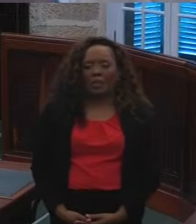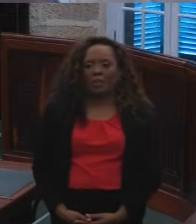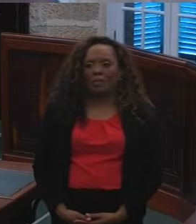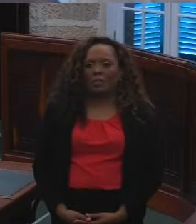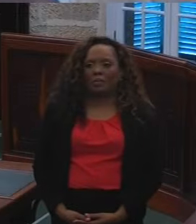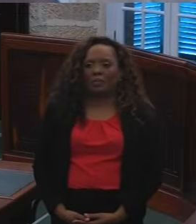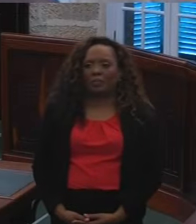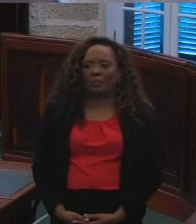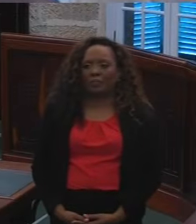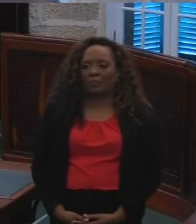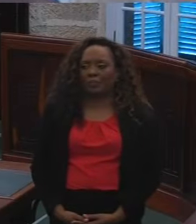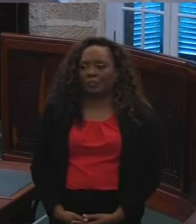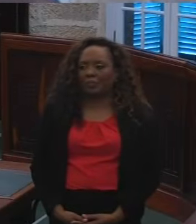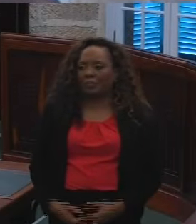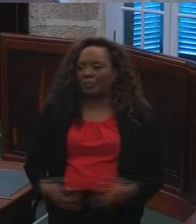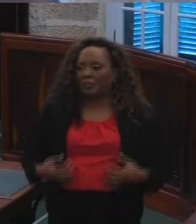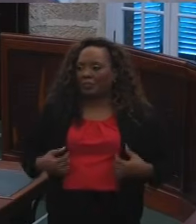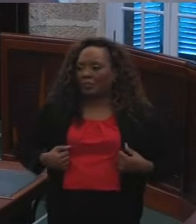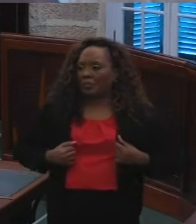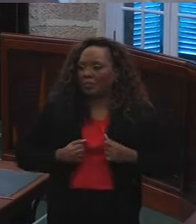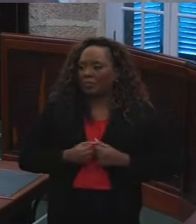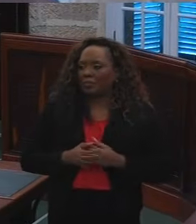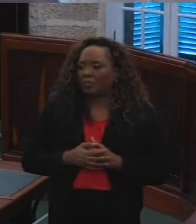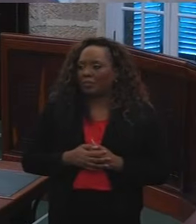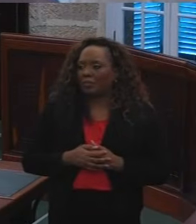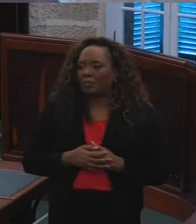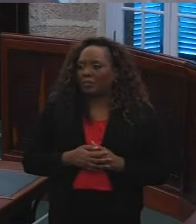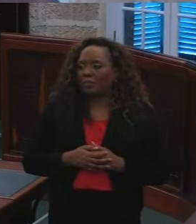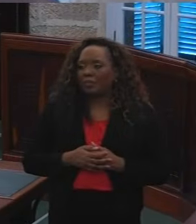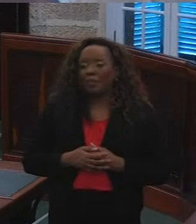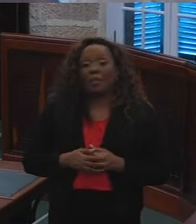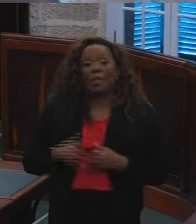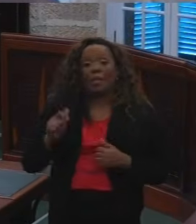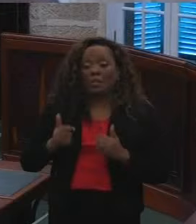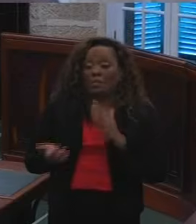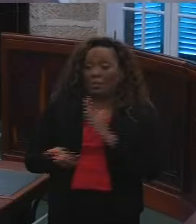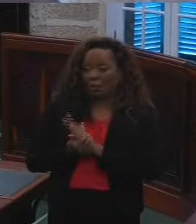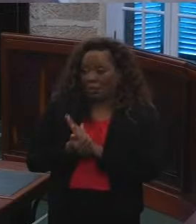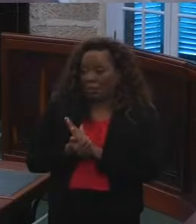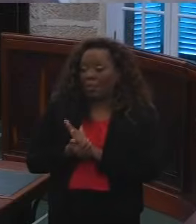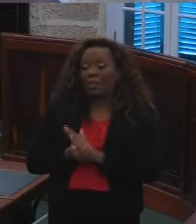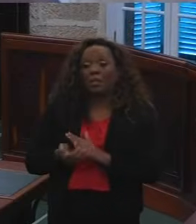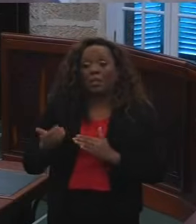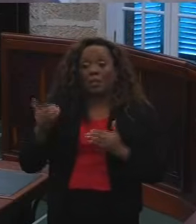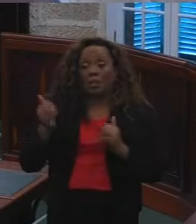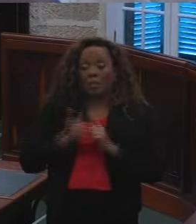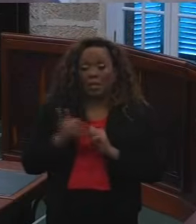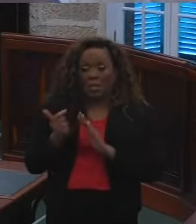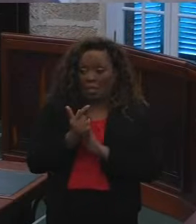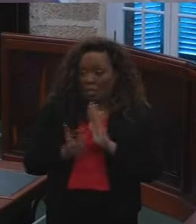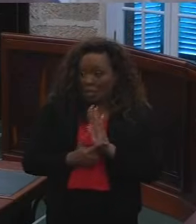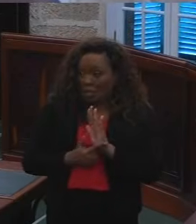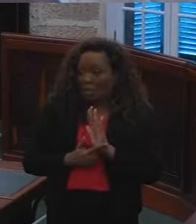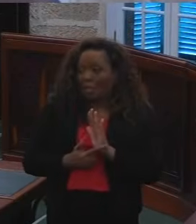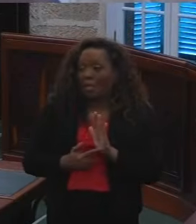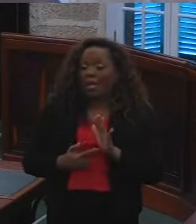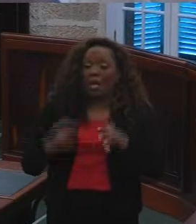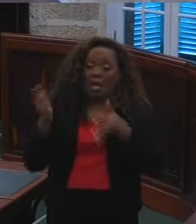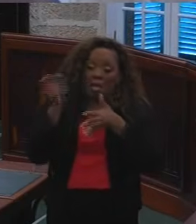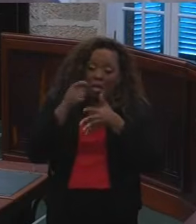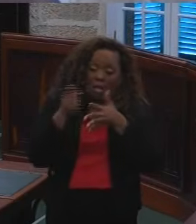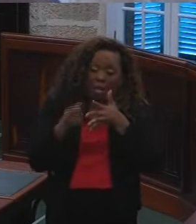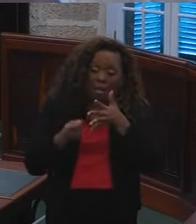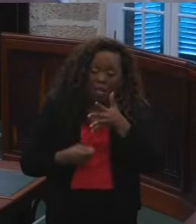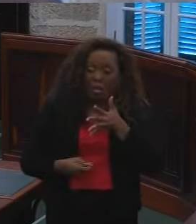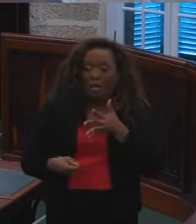The classification of residential facilities is prescribed in the schedule, as I said, when you read the legislation, and it details the